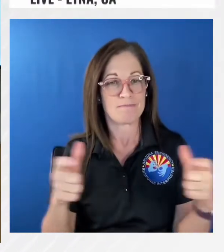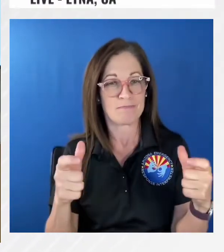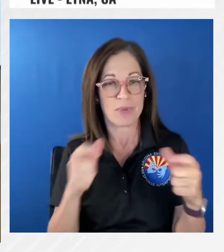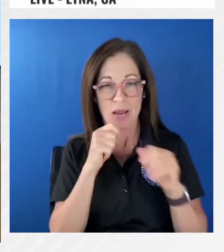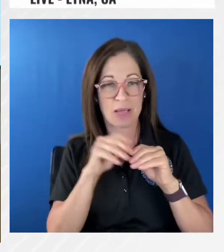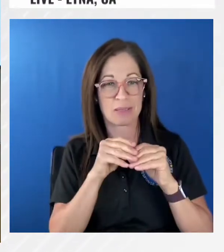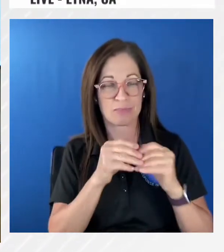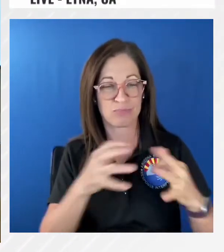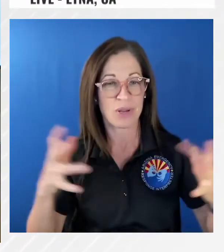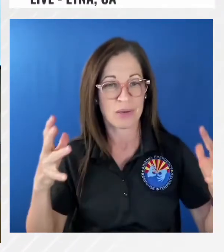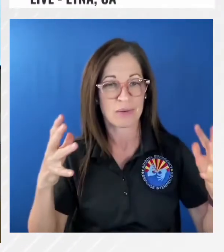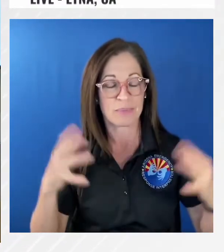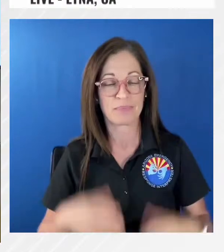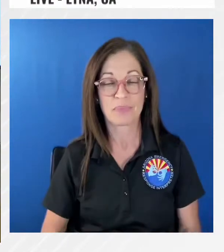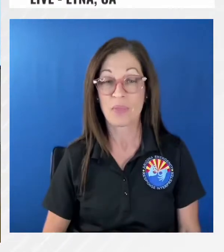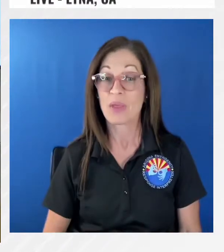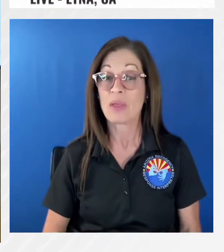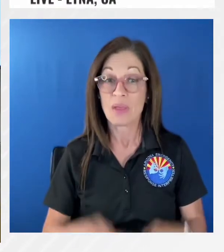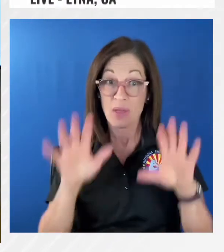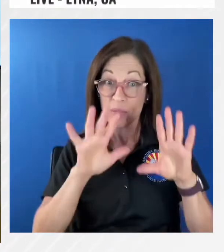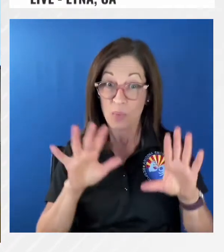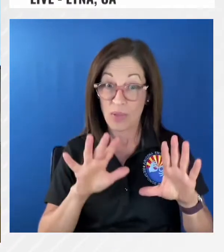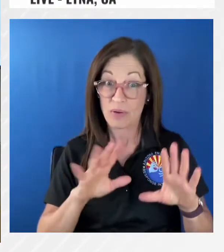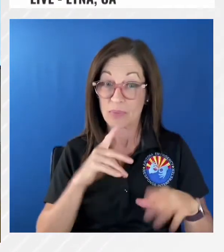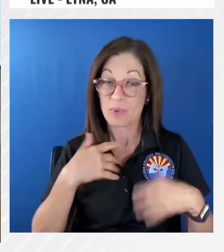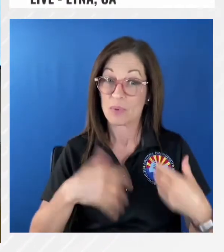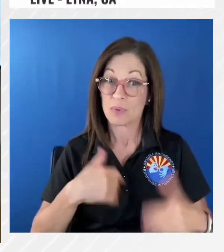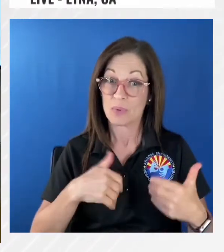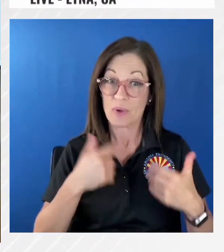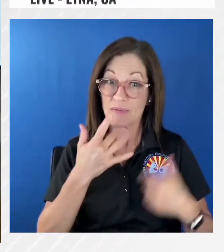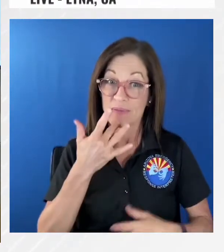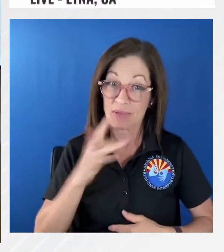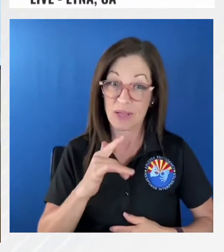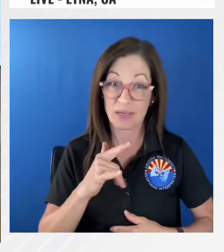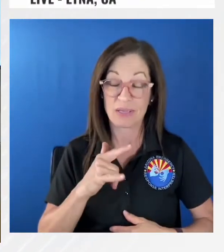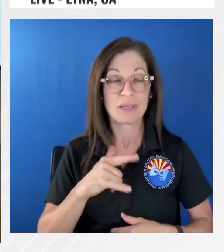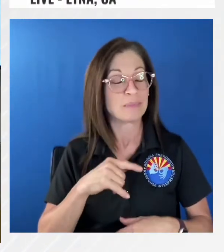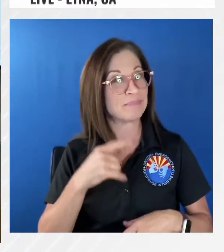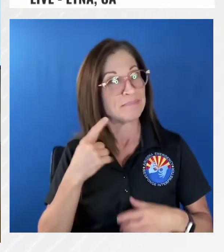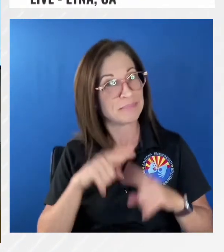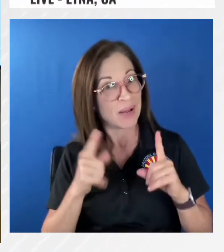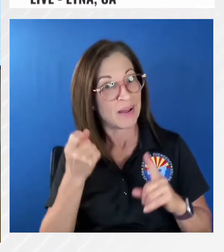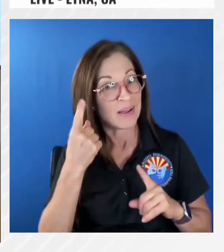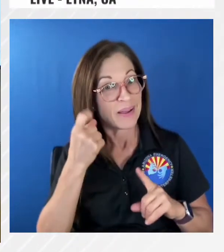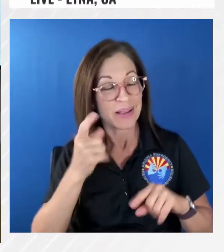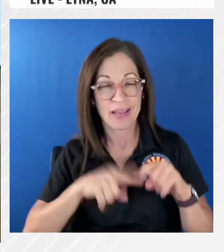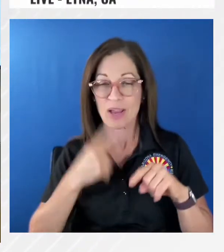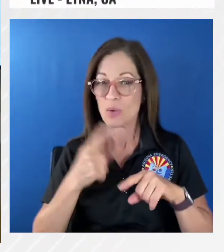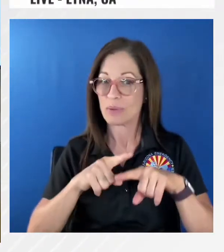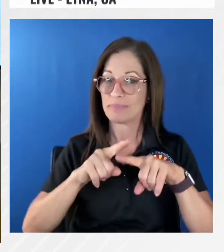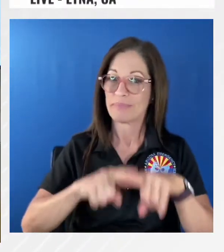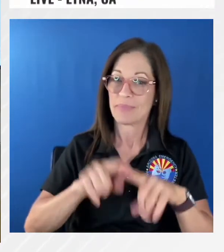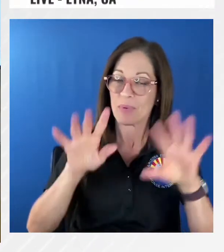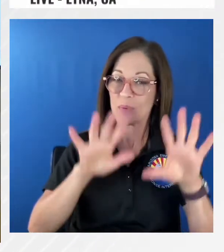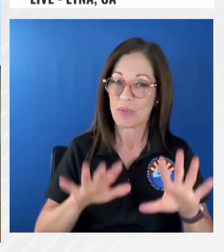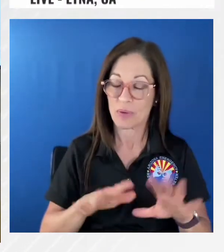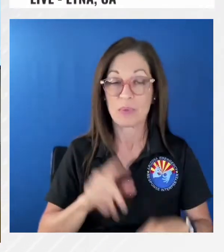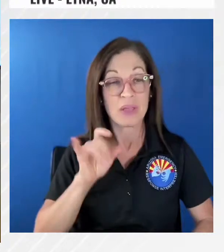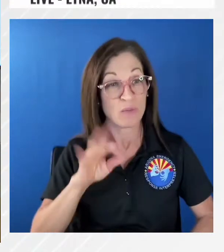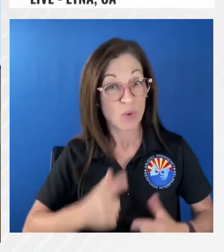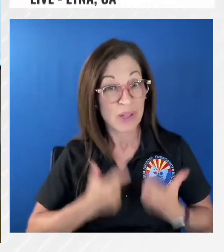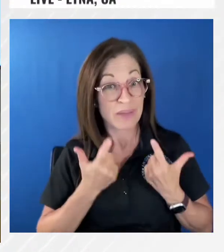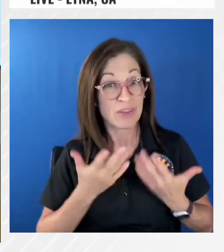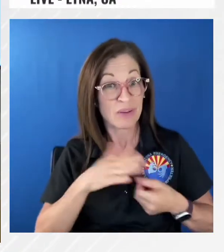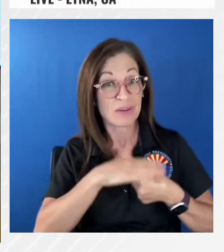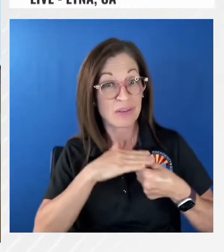a blessing. However, we can't always count on the weather. And for those of you that are local, the KNF is a special forest. There's a